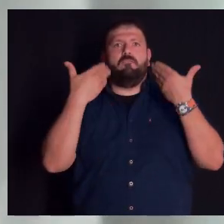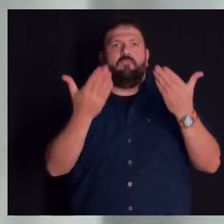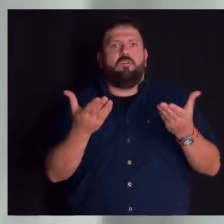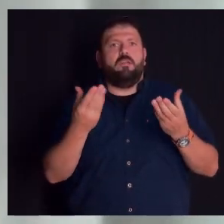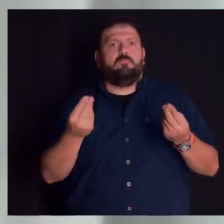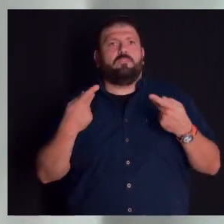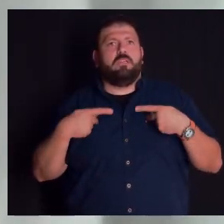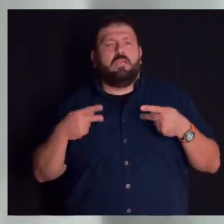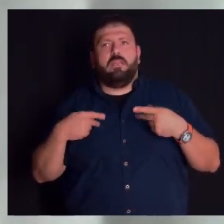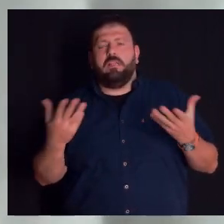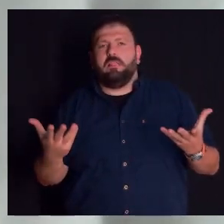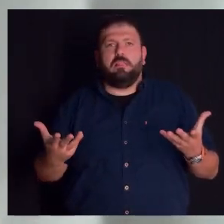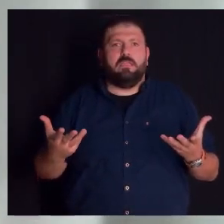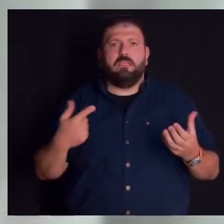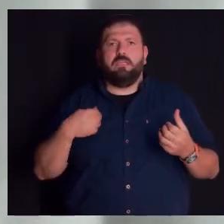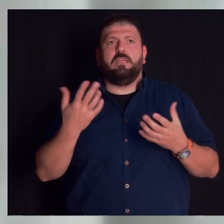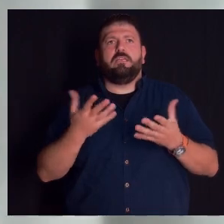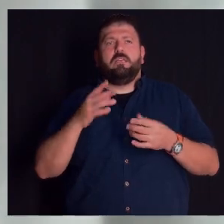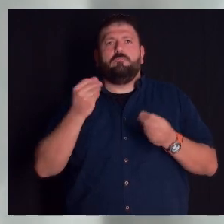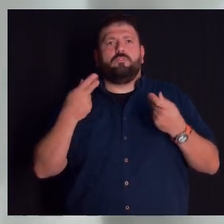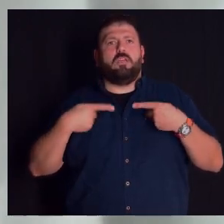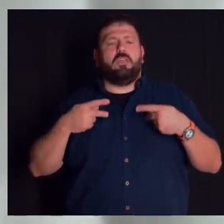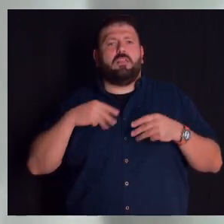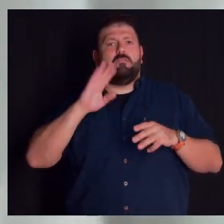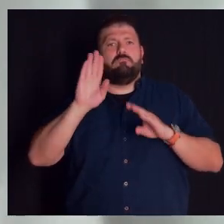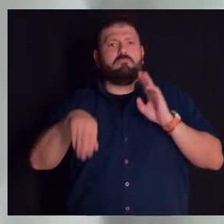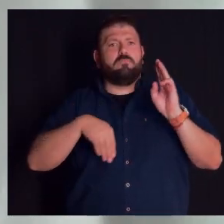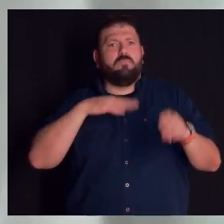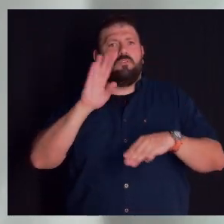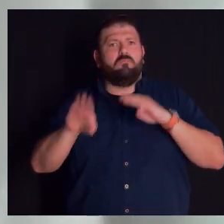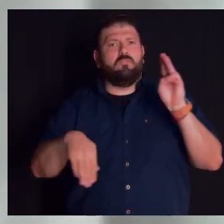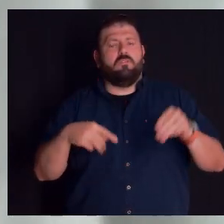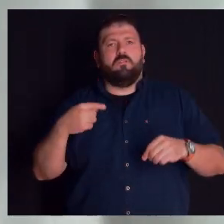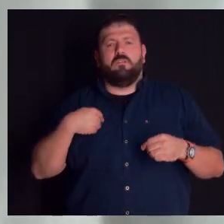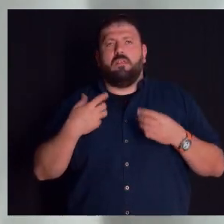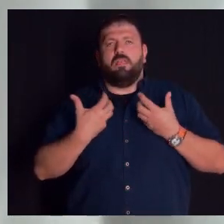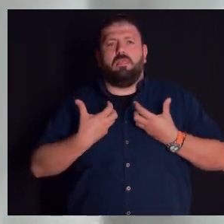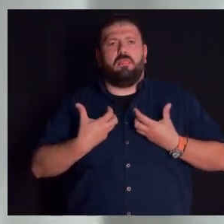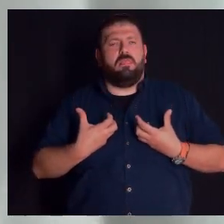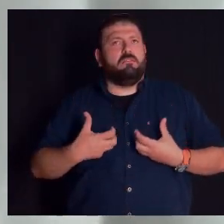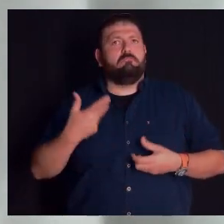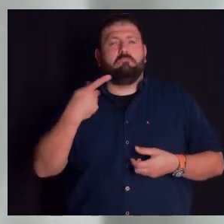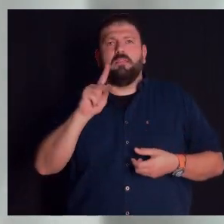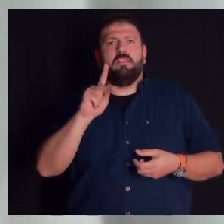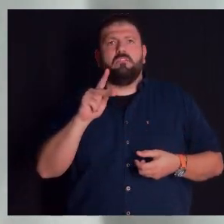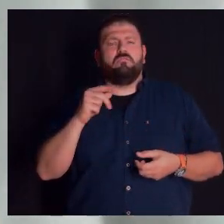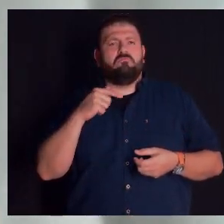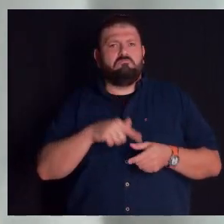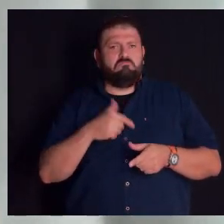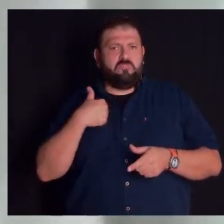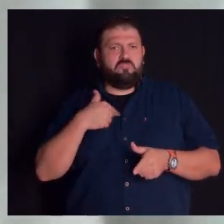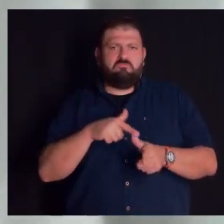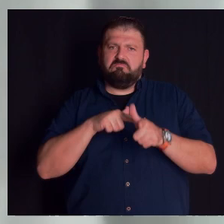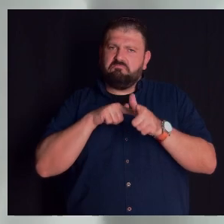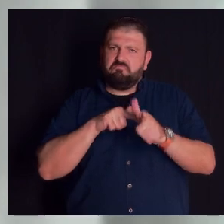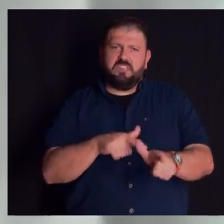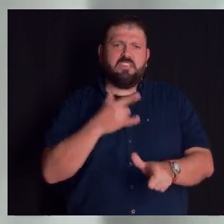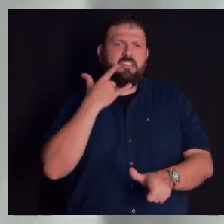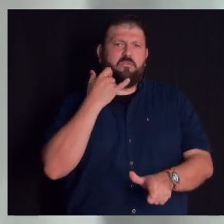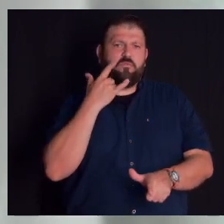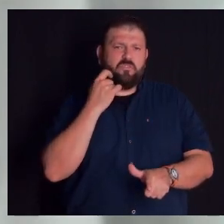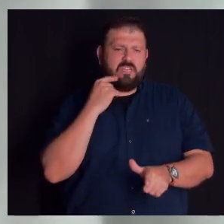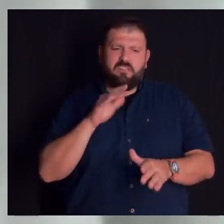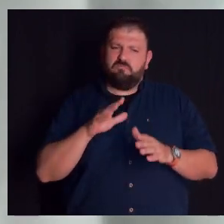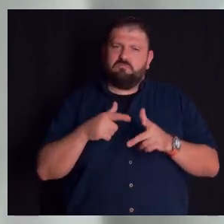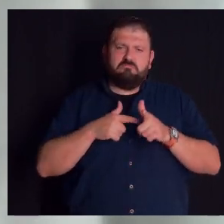scare, uncertainty, what's going on with all these people. You see a lot of people dying around, and so I moved on. I